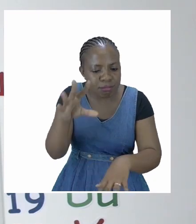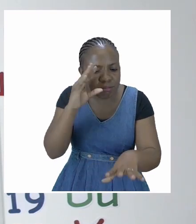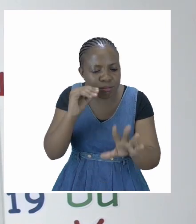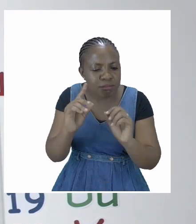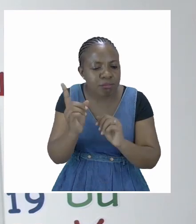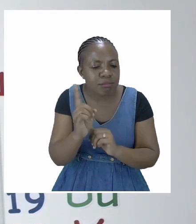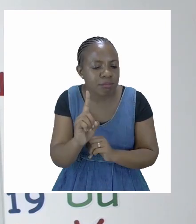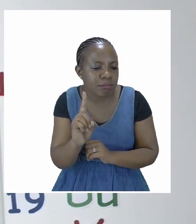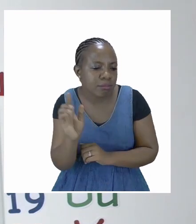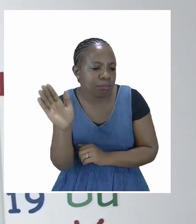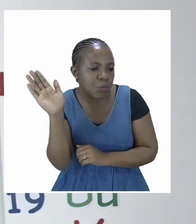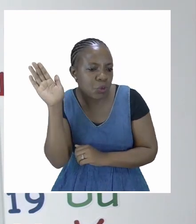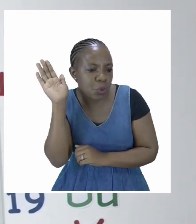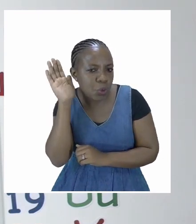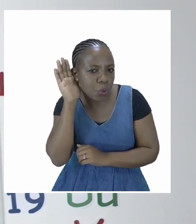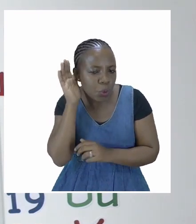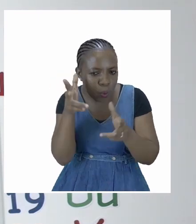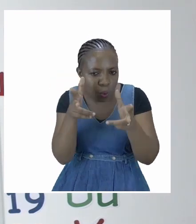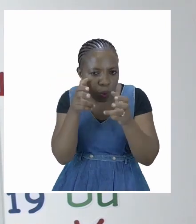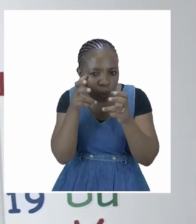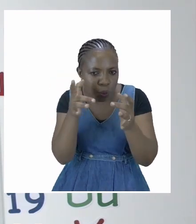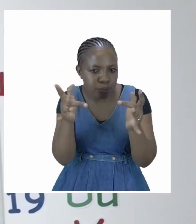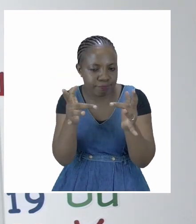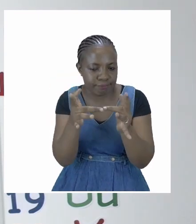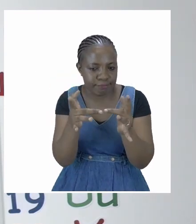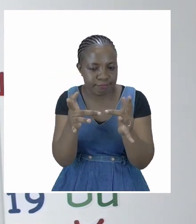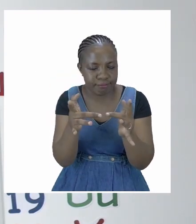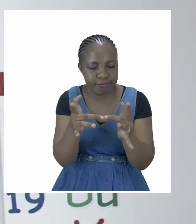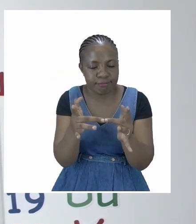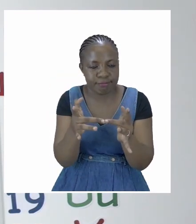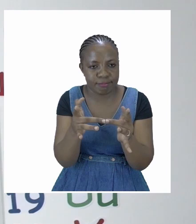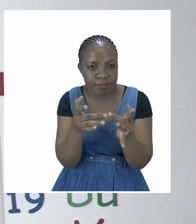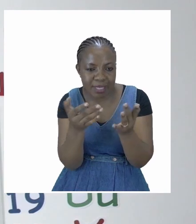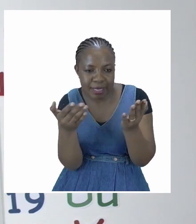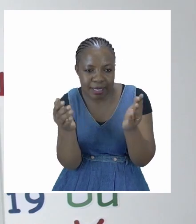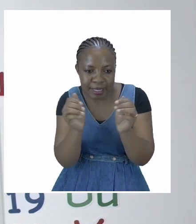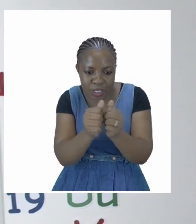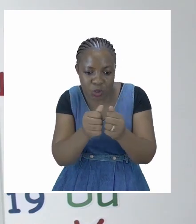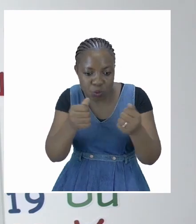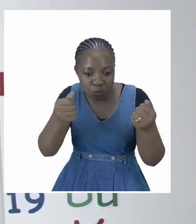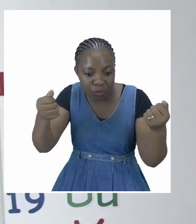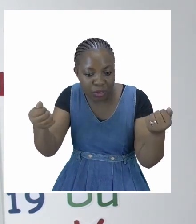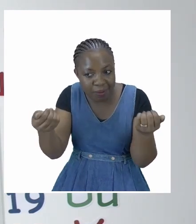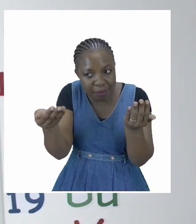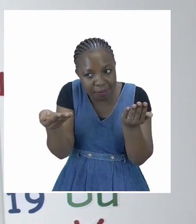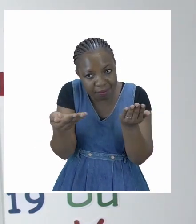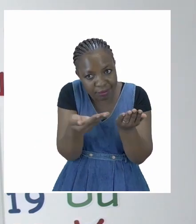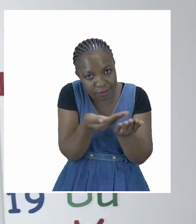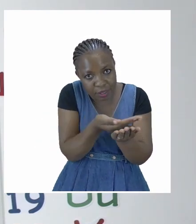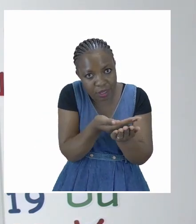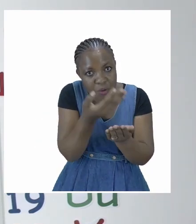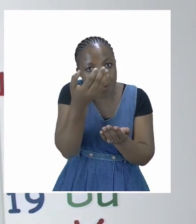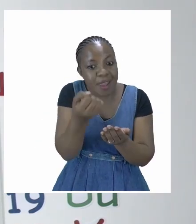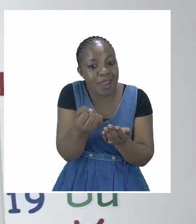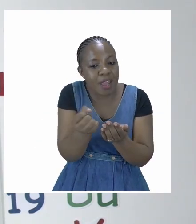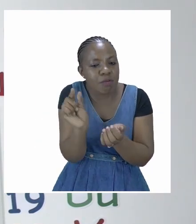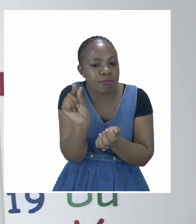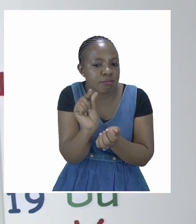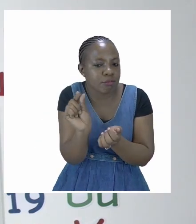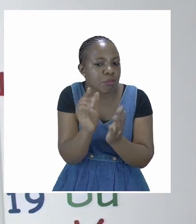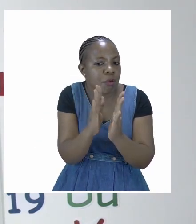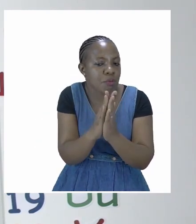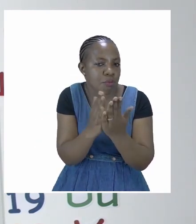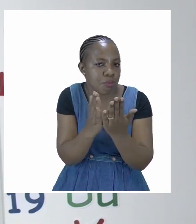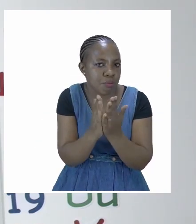or watching online. Inside the newspapers, there is an insert of the lesson